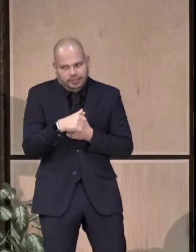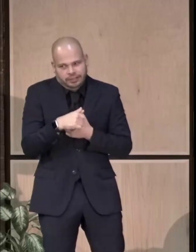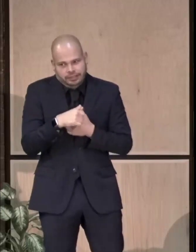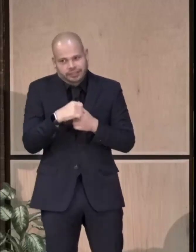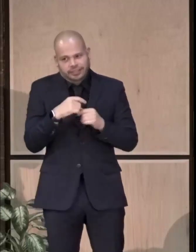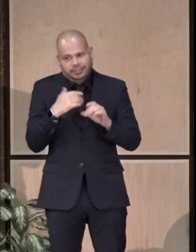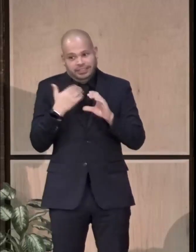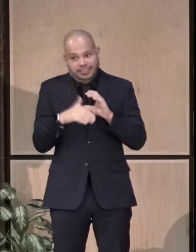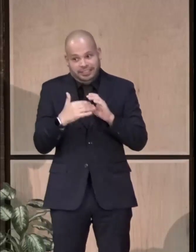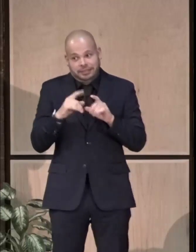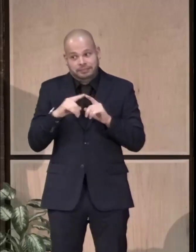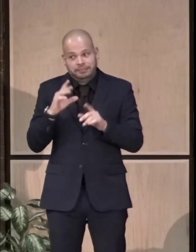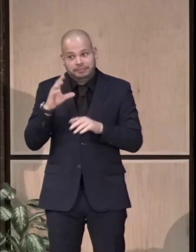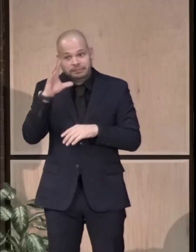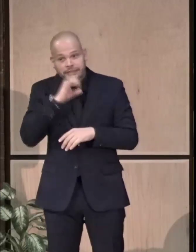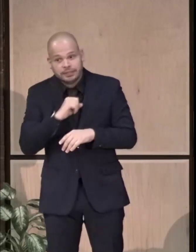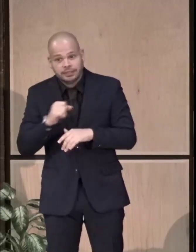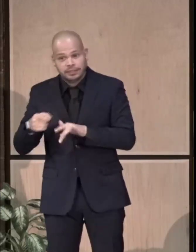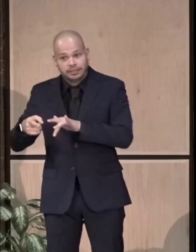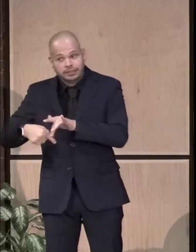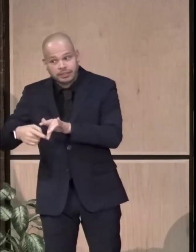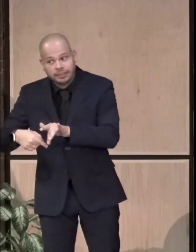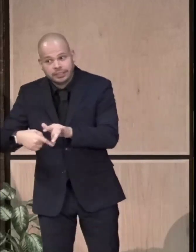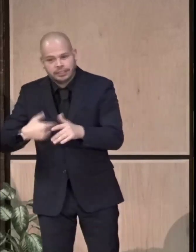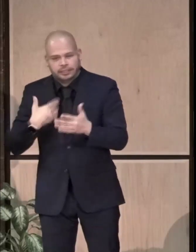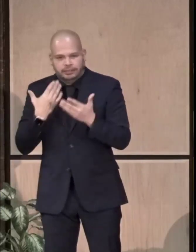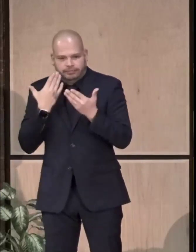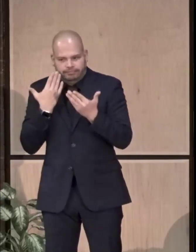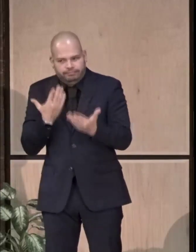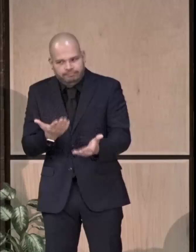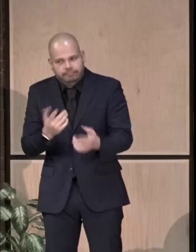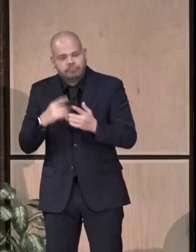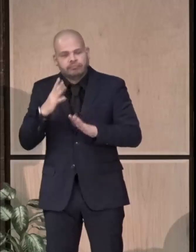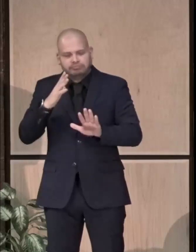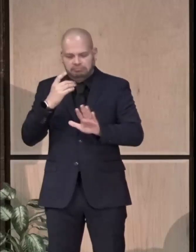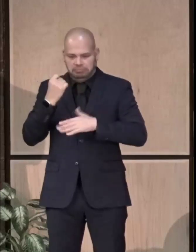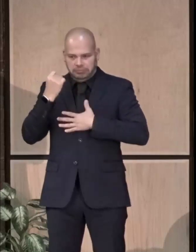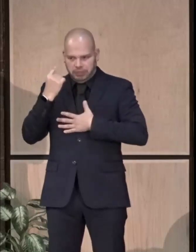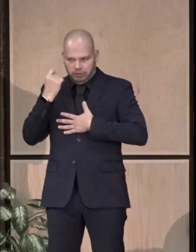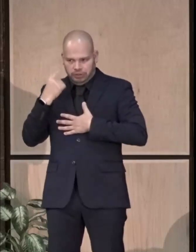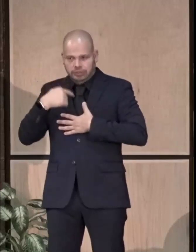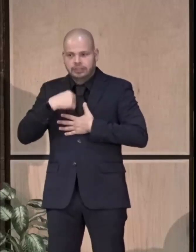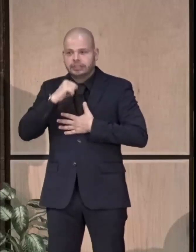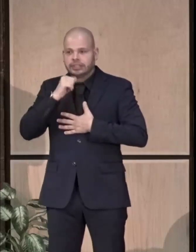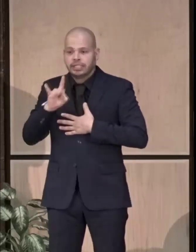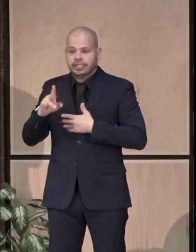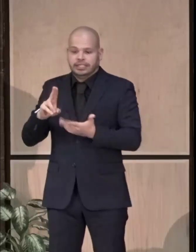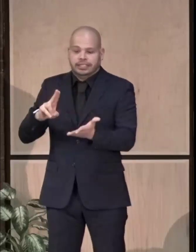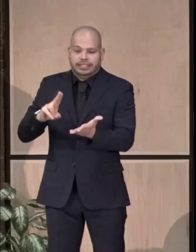he had not, my understanding, had not followed up with the signing up for the profile.